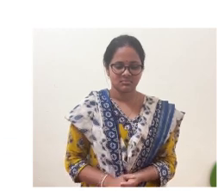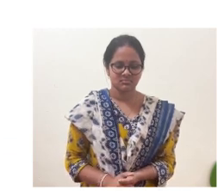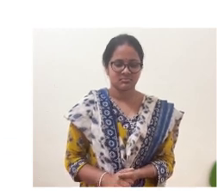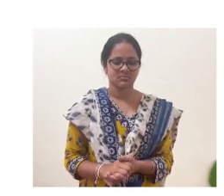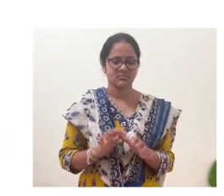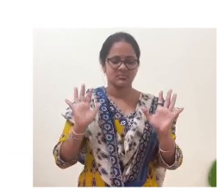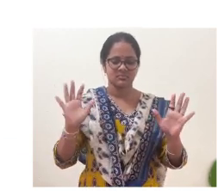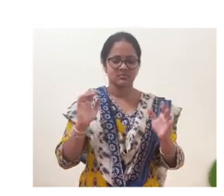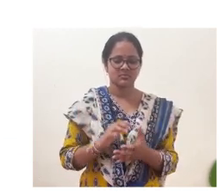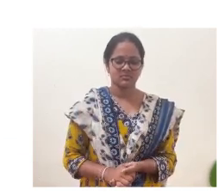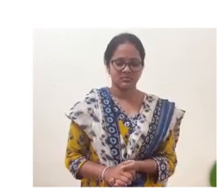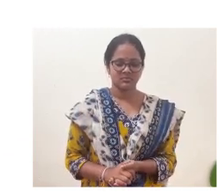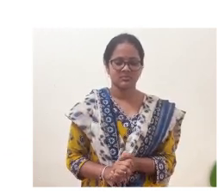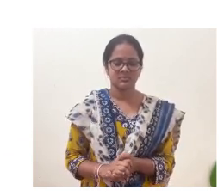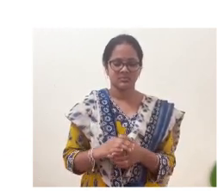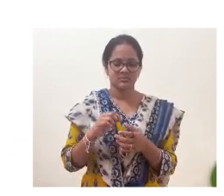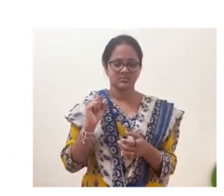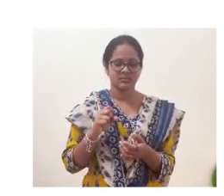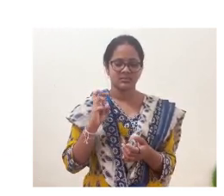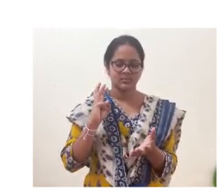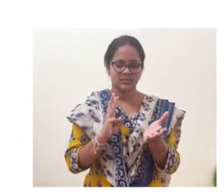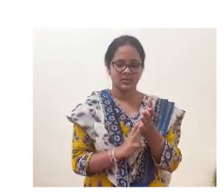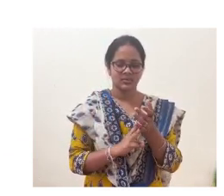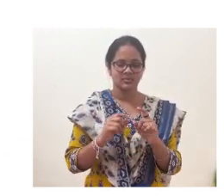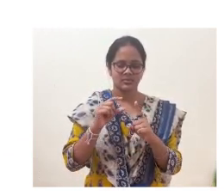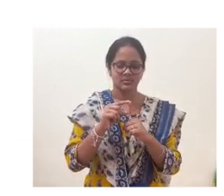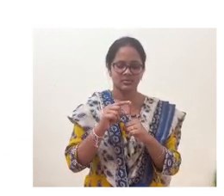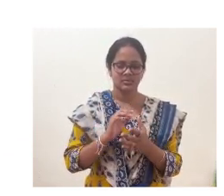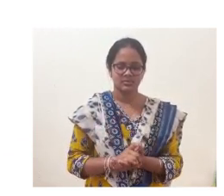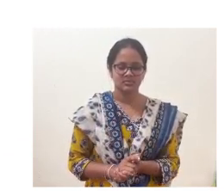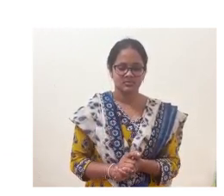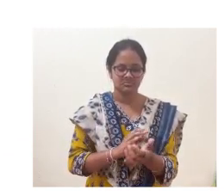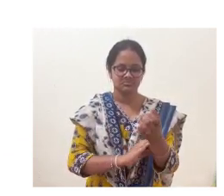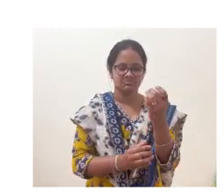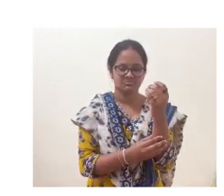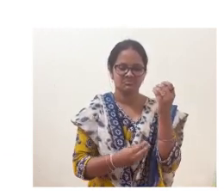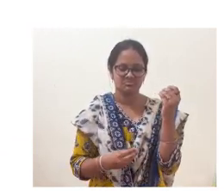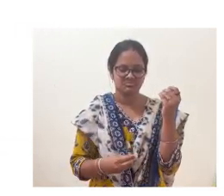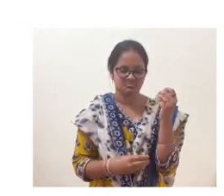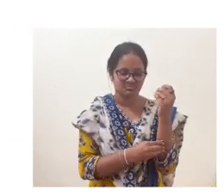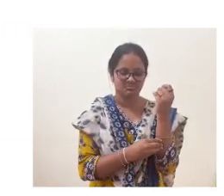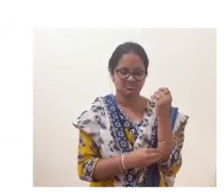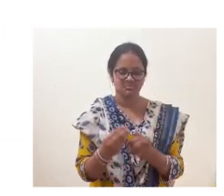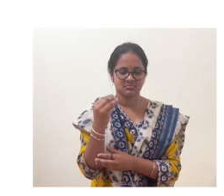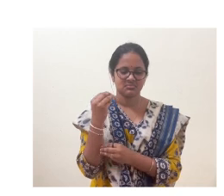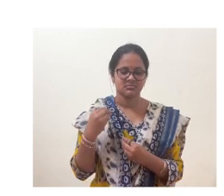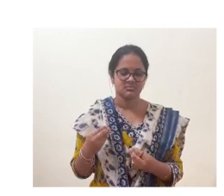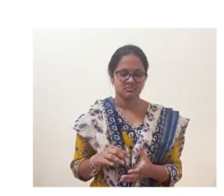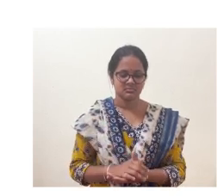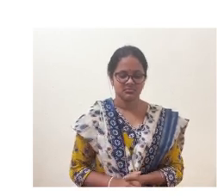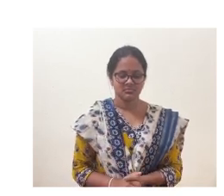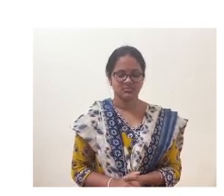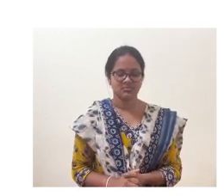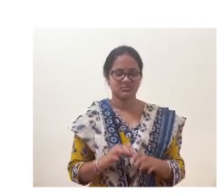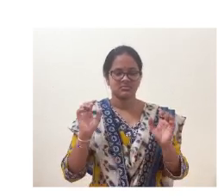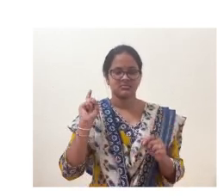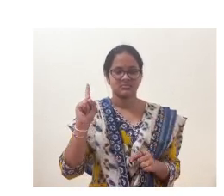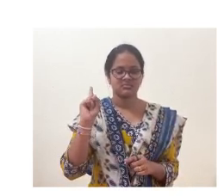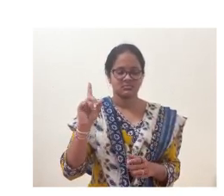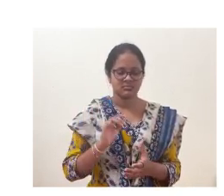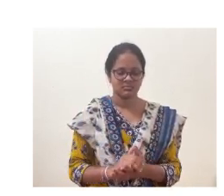dystrophy. Muscles become weak over time. A person may find it hard to walk or lift